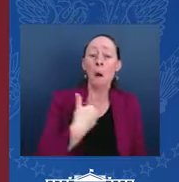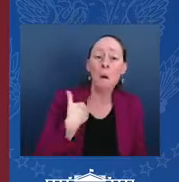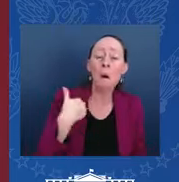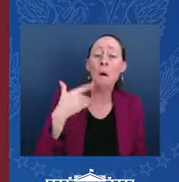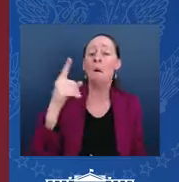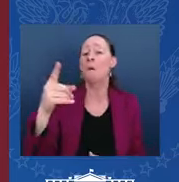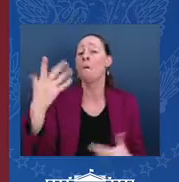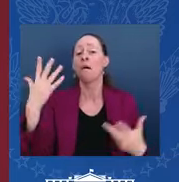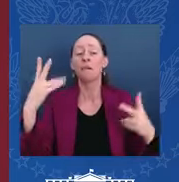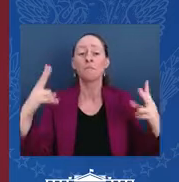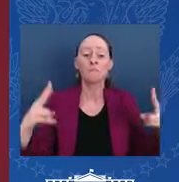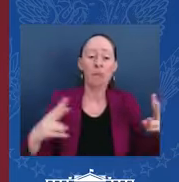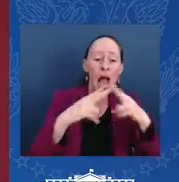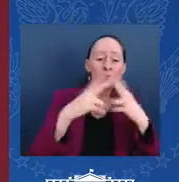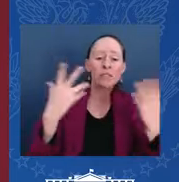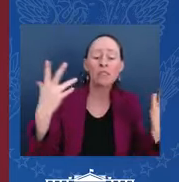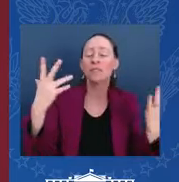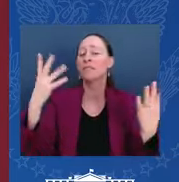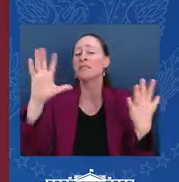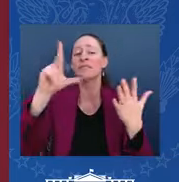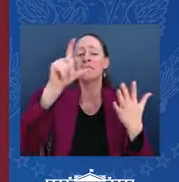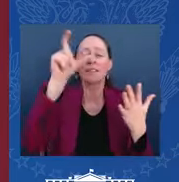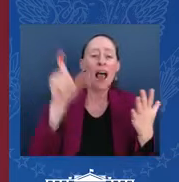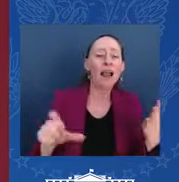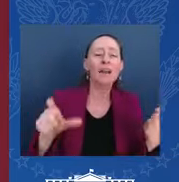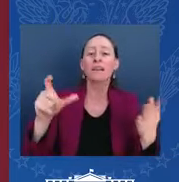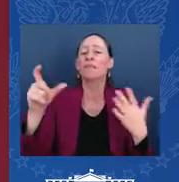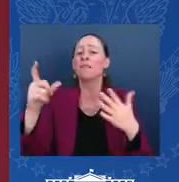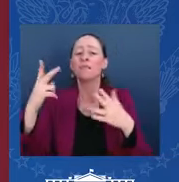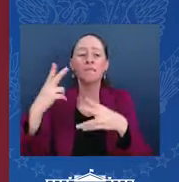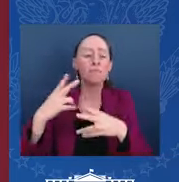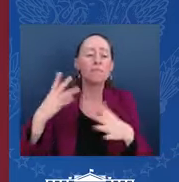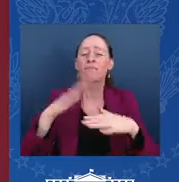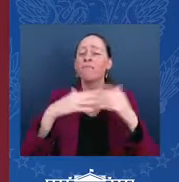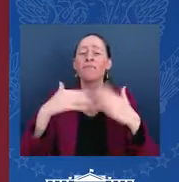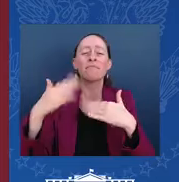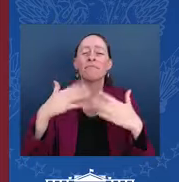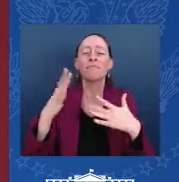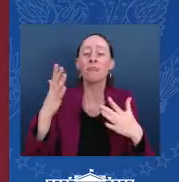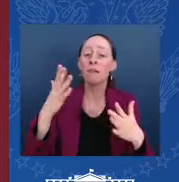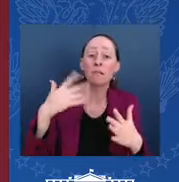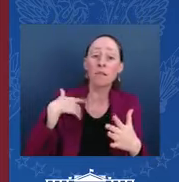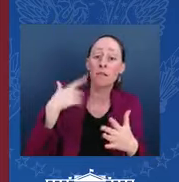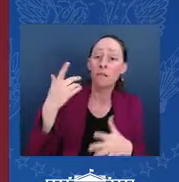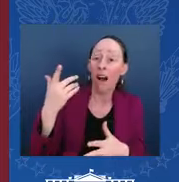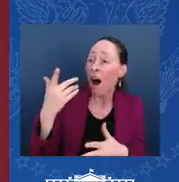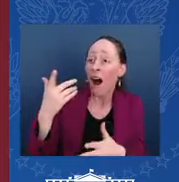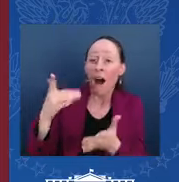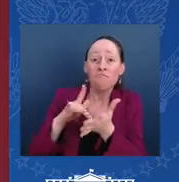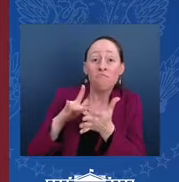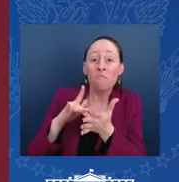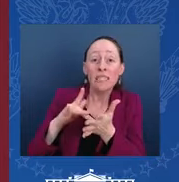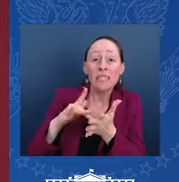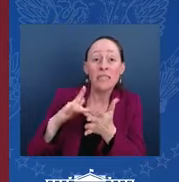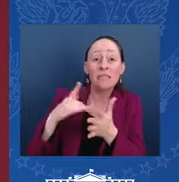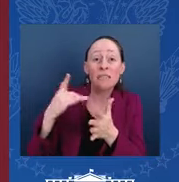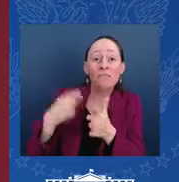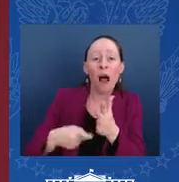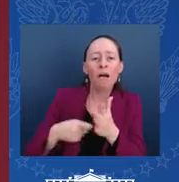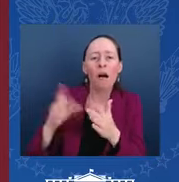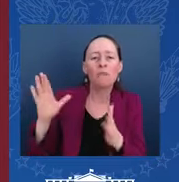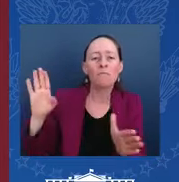world, literally, and you'll pay half or less and you'd pay in America for the exact same